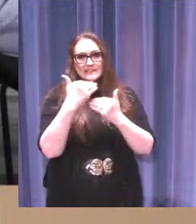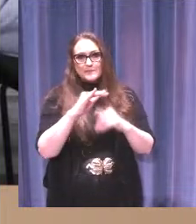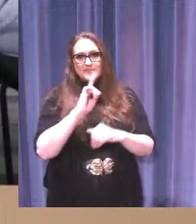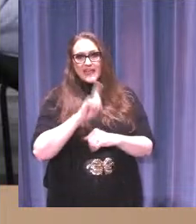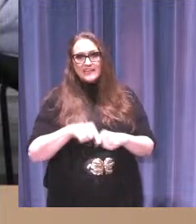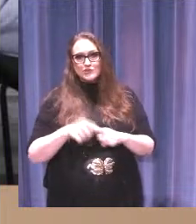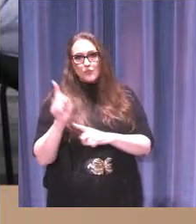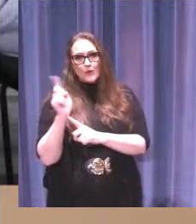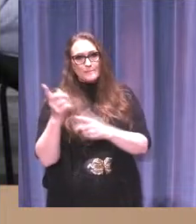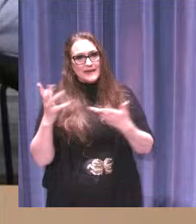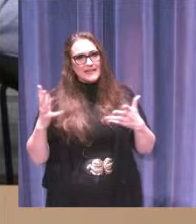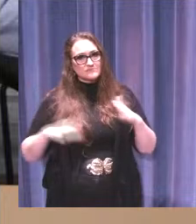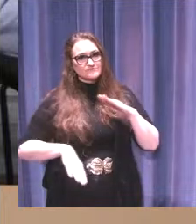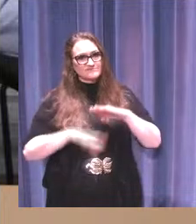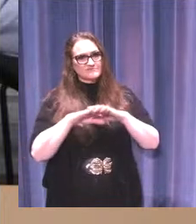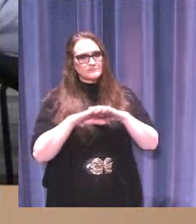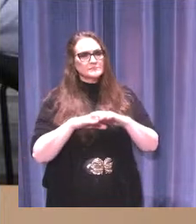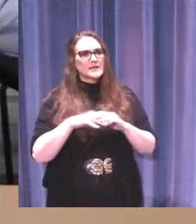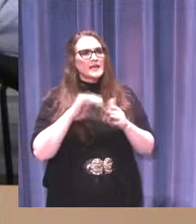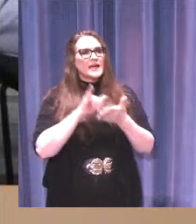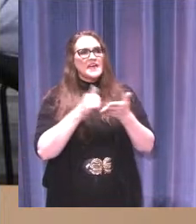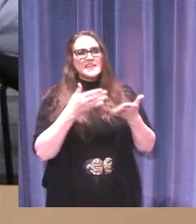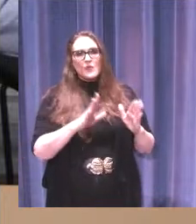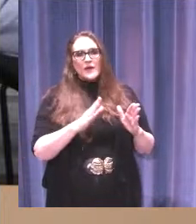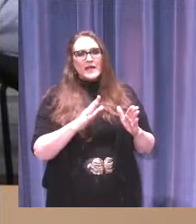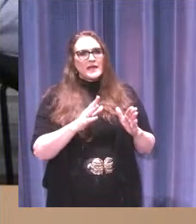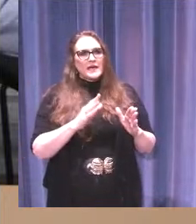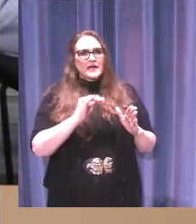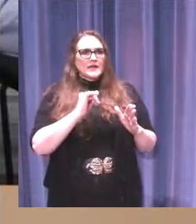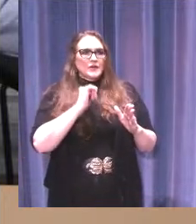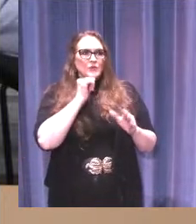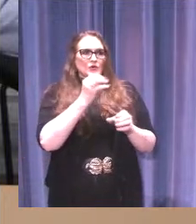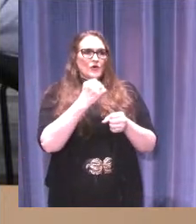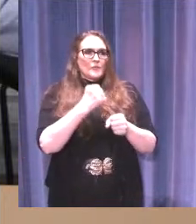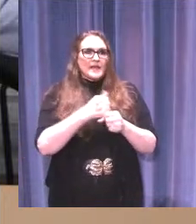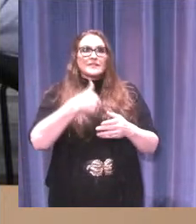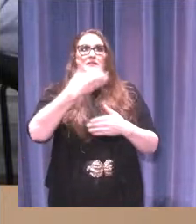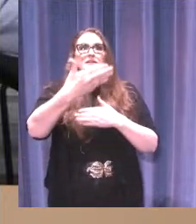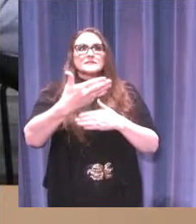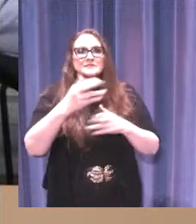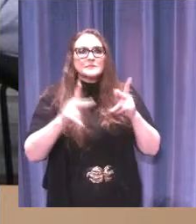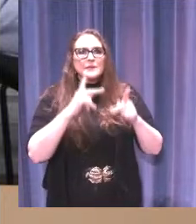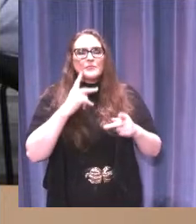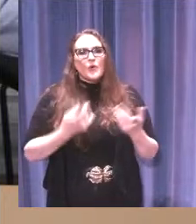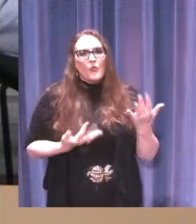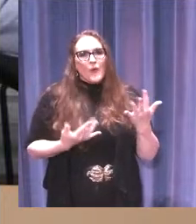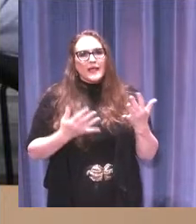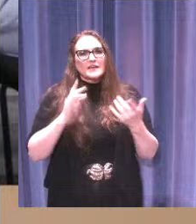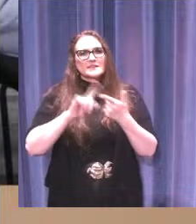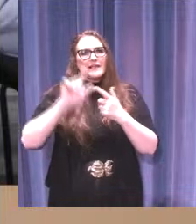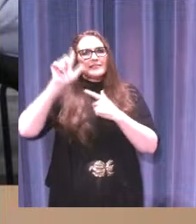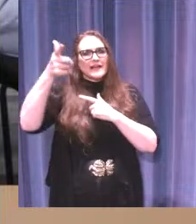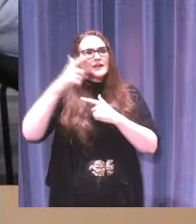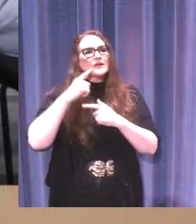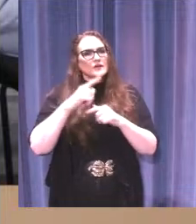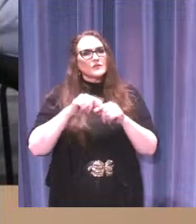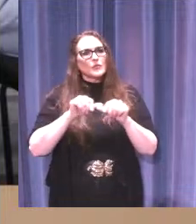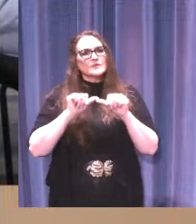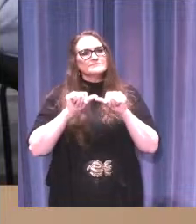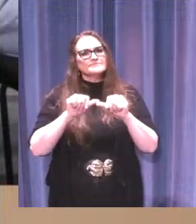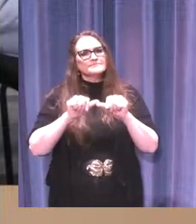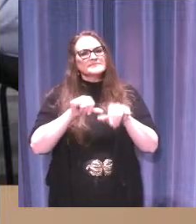to 1 minute. That way we don't make the future candidates wait till later in the day. We stay on our schedule